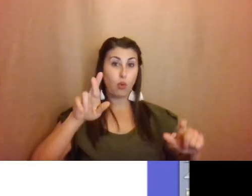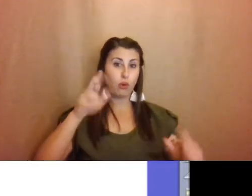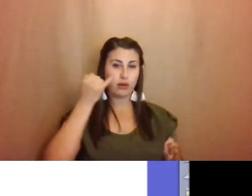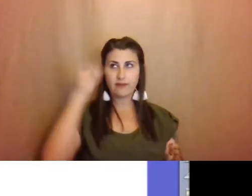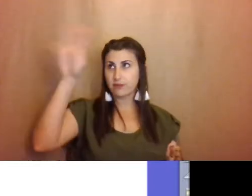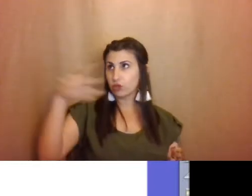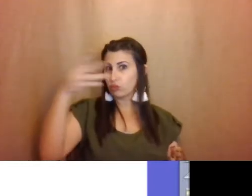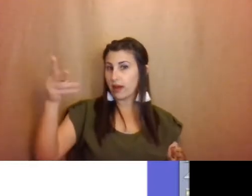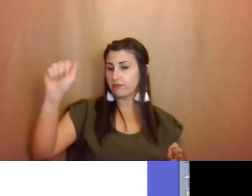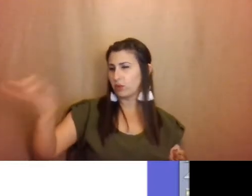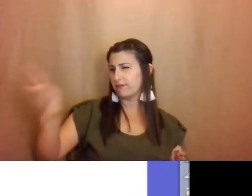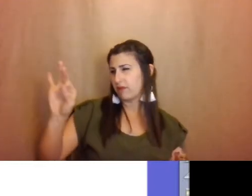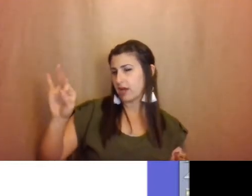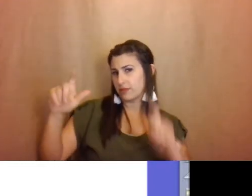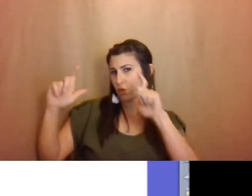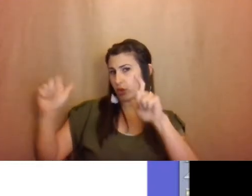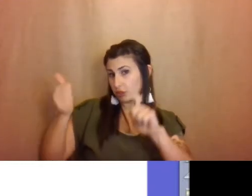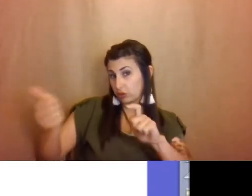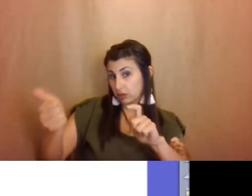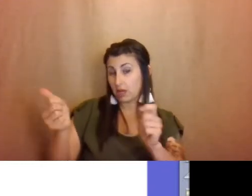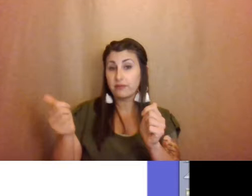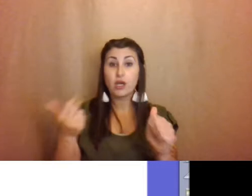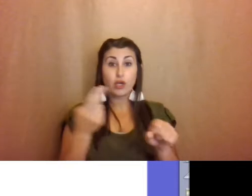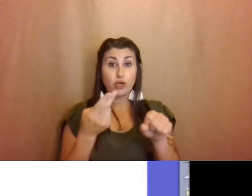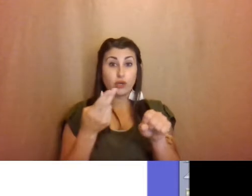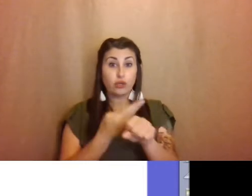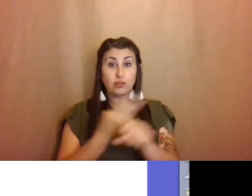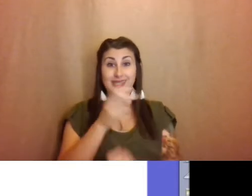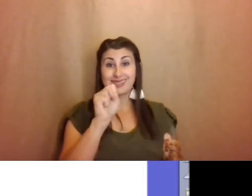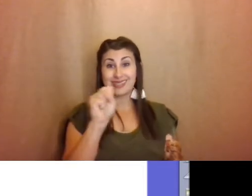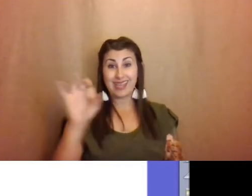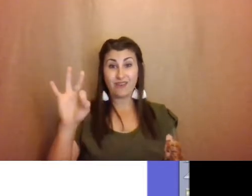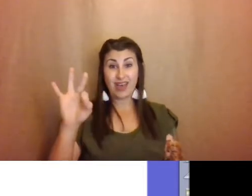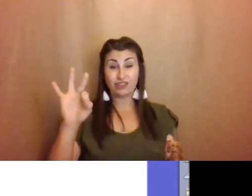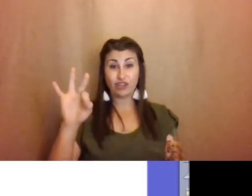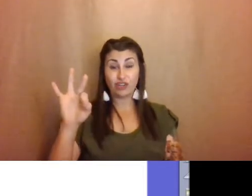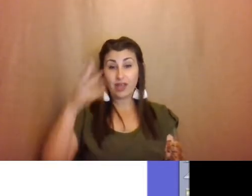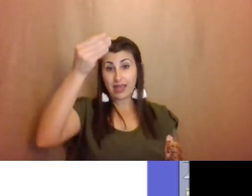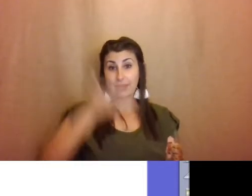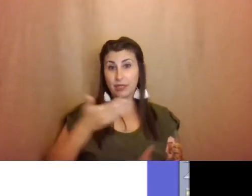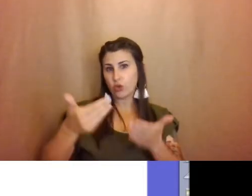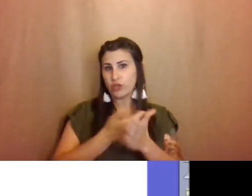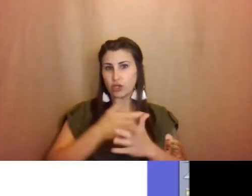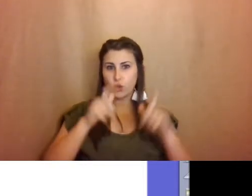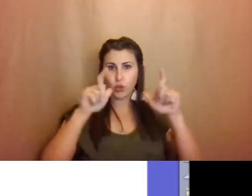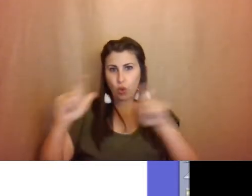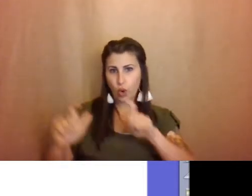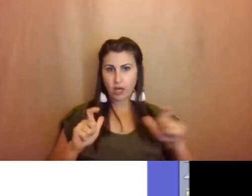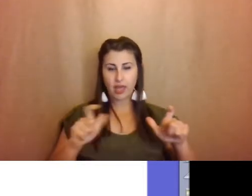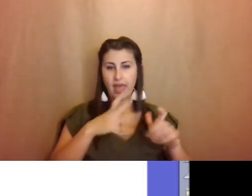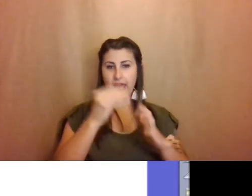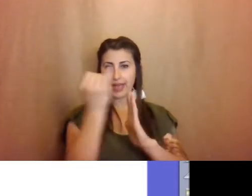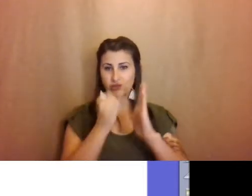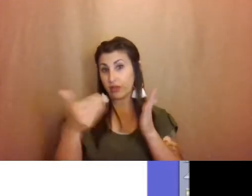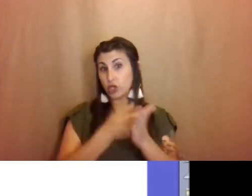a figure on a graph, you can use those coordinates with the scale factor and tell me what the new coordinate will be, and possibly